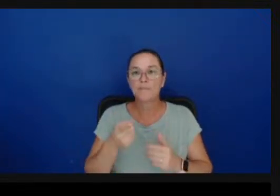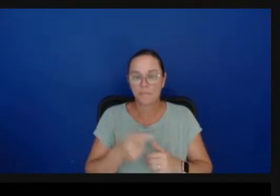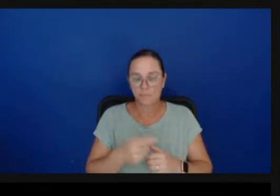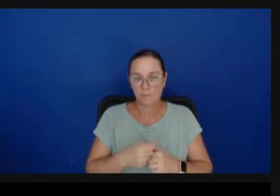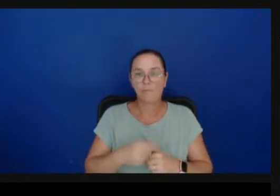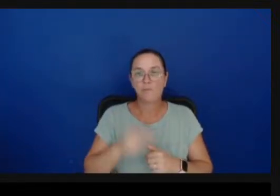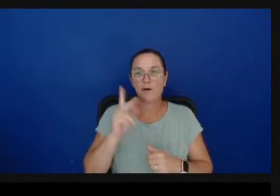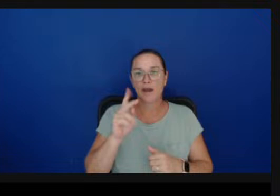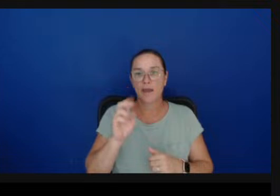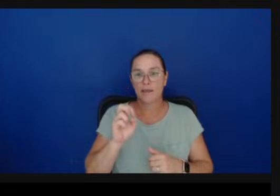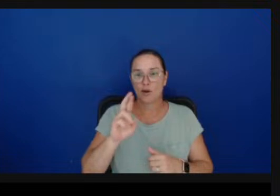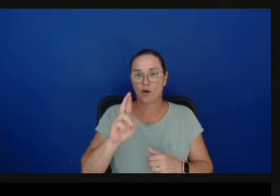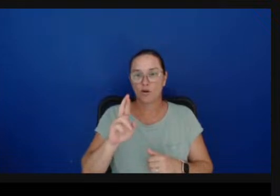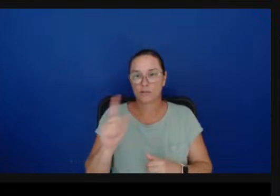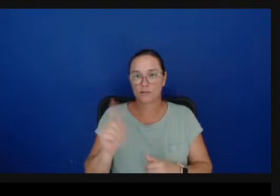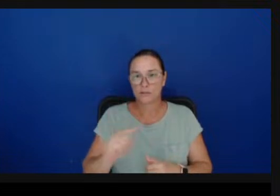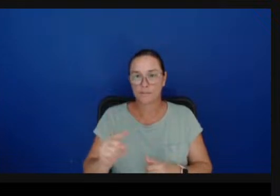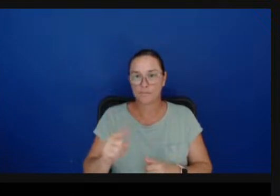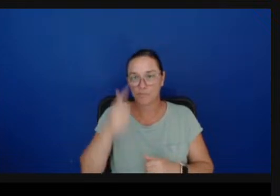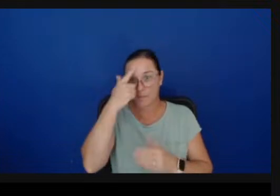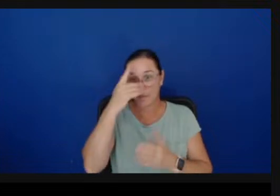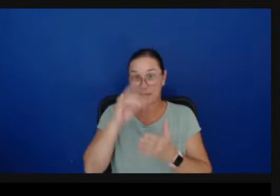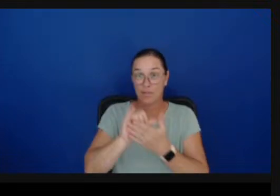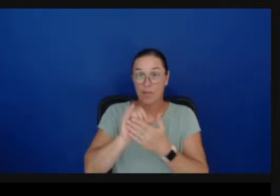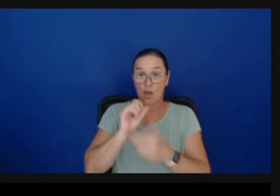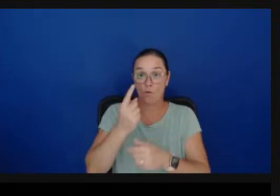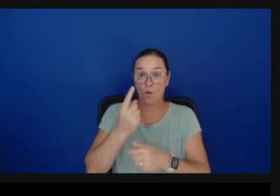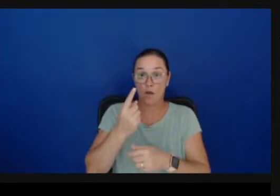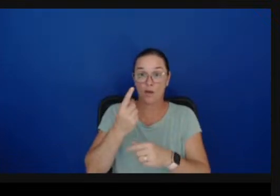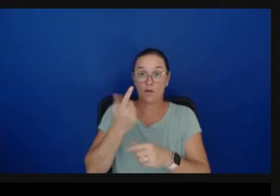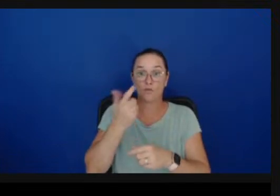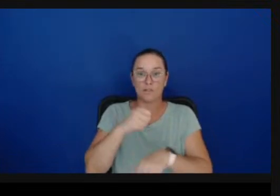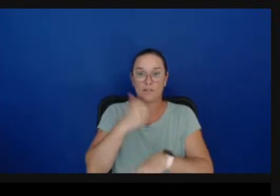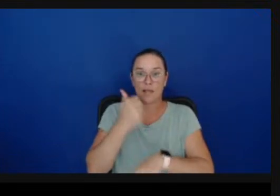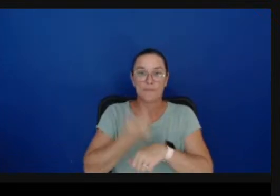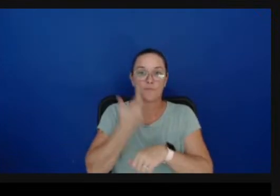KERZ. Because this station was only installed fairly recently,